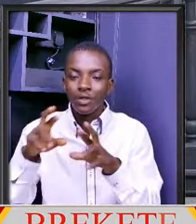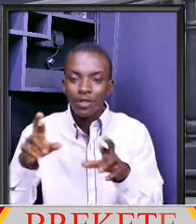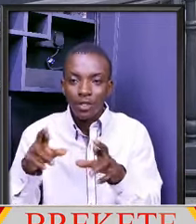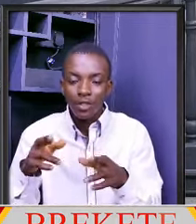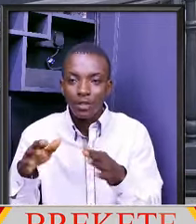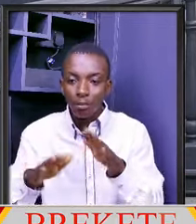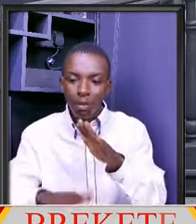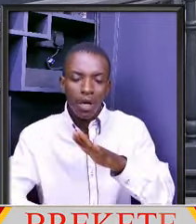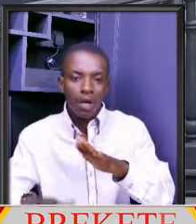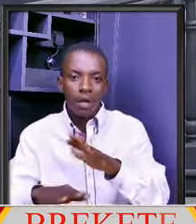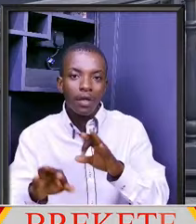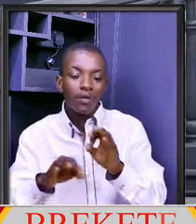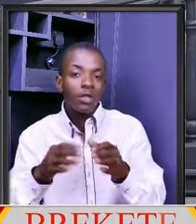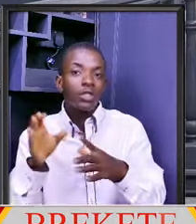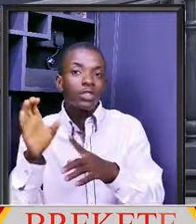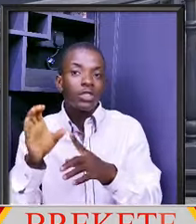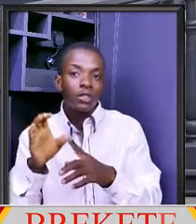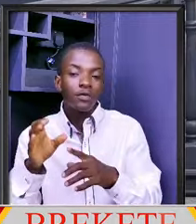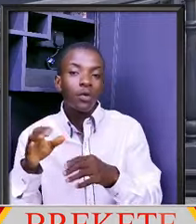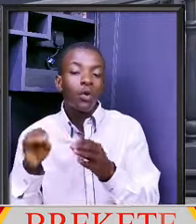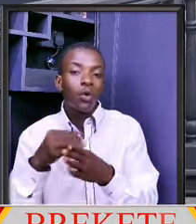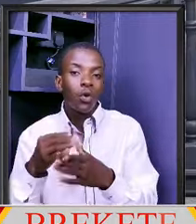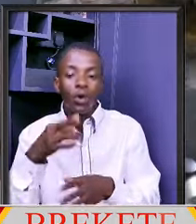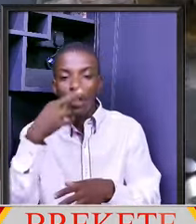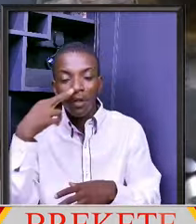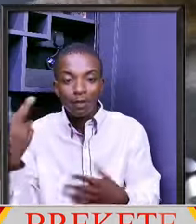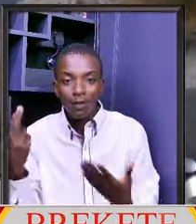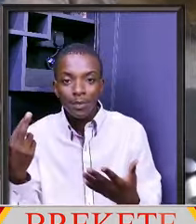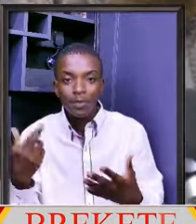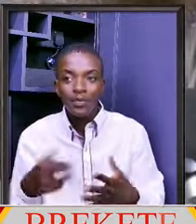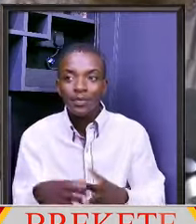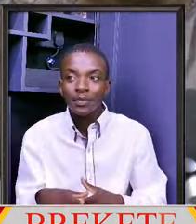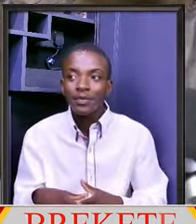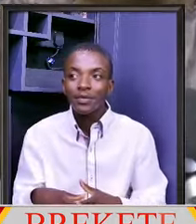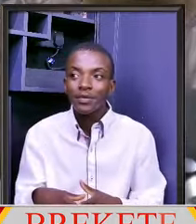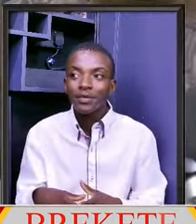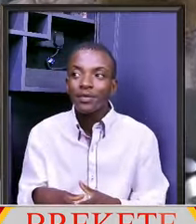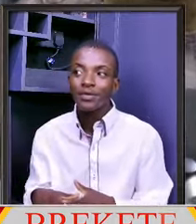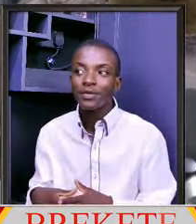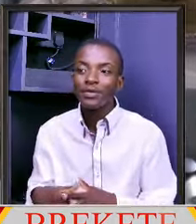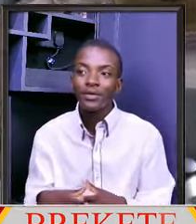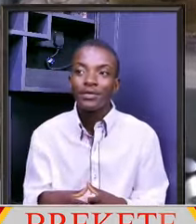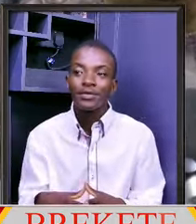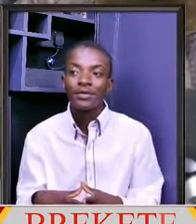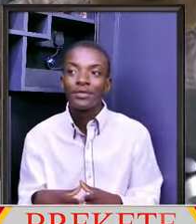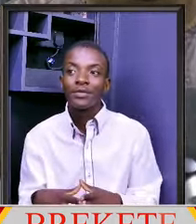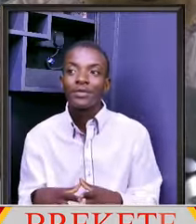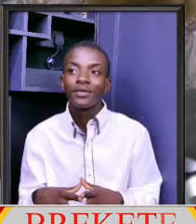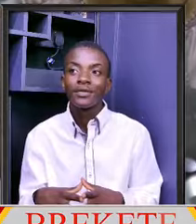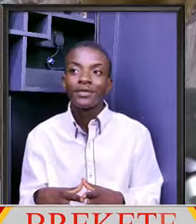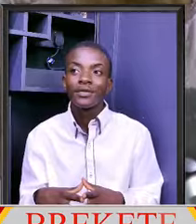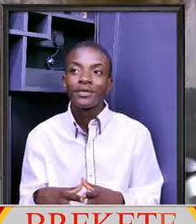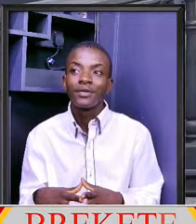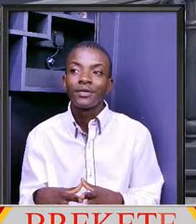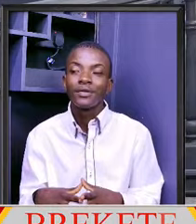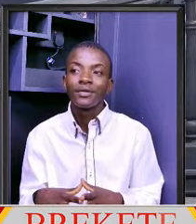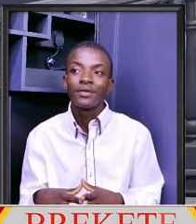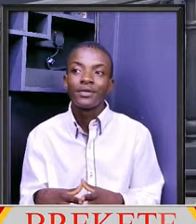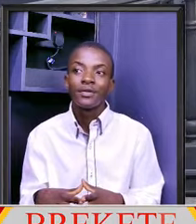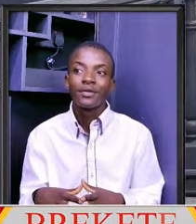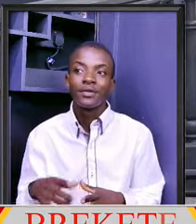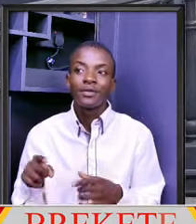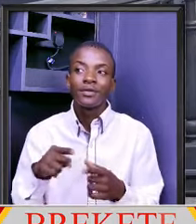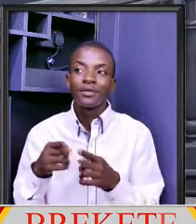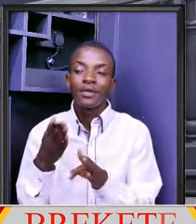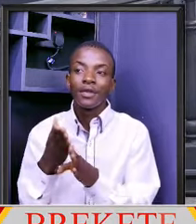his background. Whether not chief, I've been a thief. Whether not chief or thief. Okay. Sir, your title is from God. Yes.